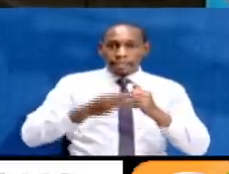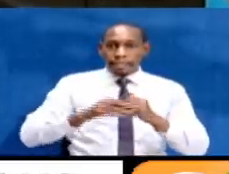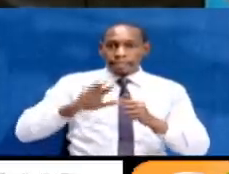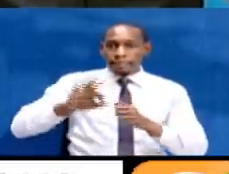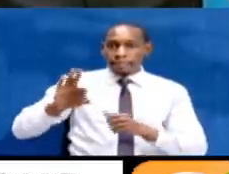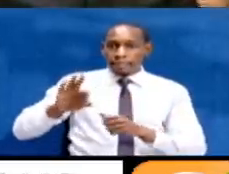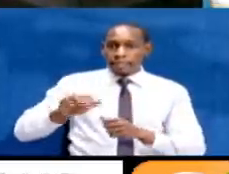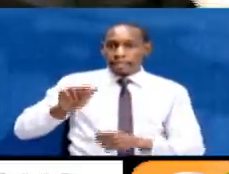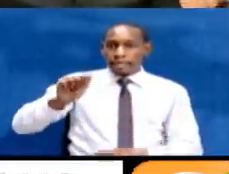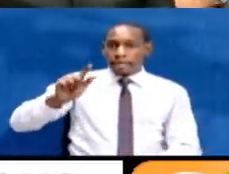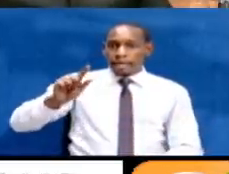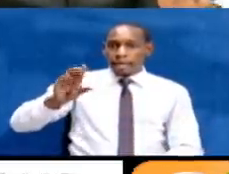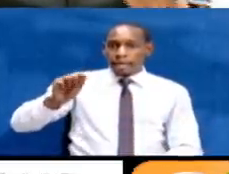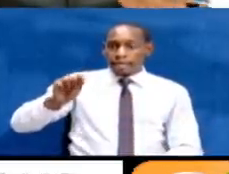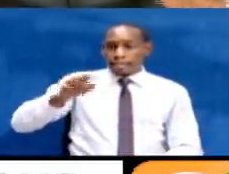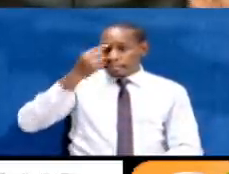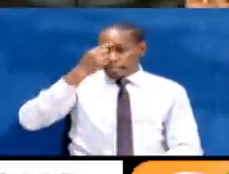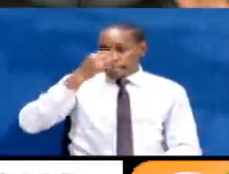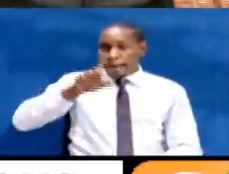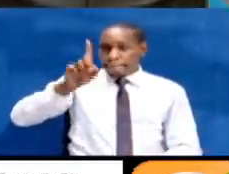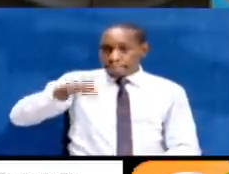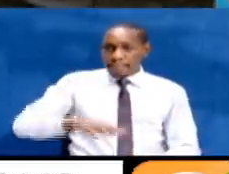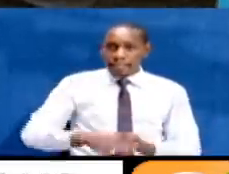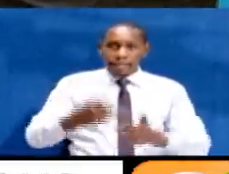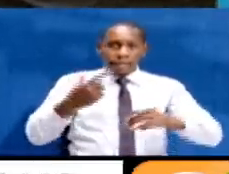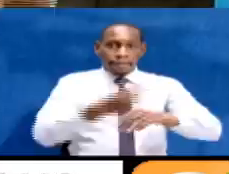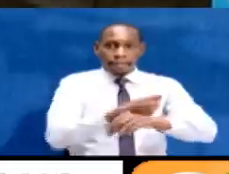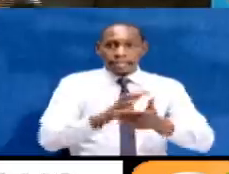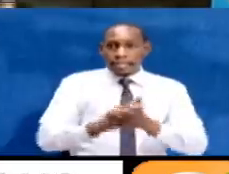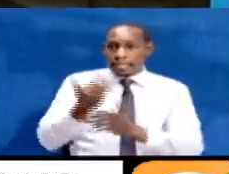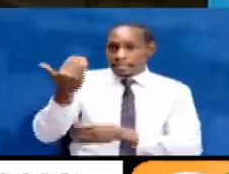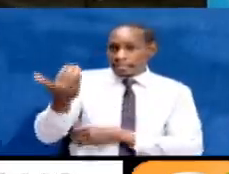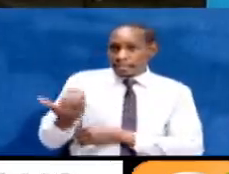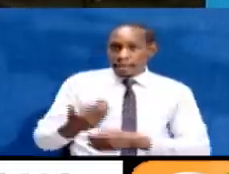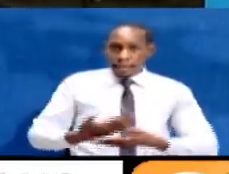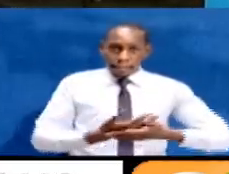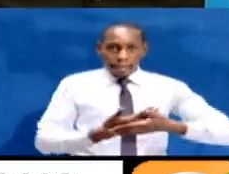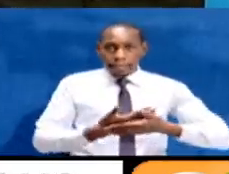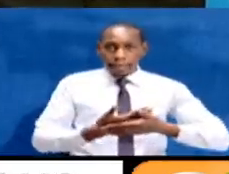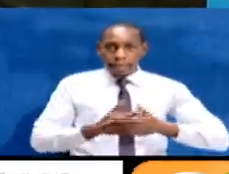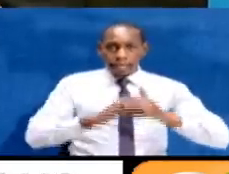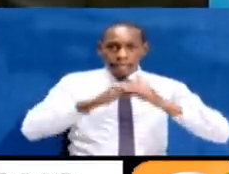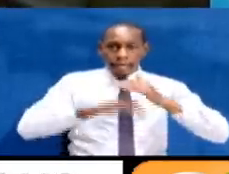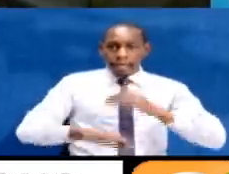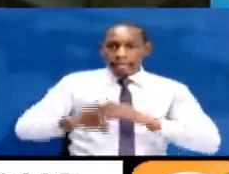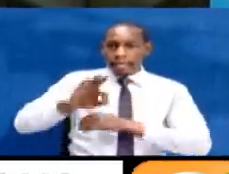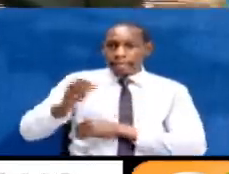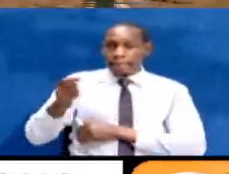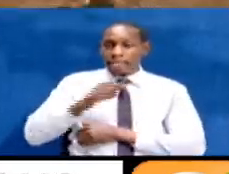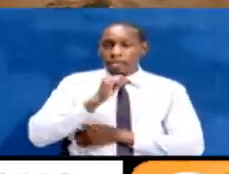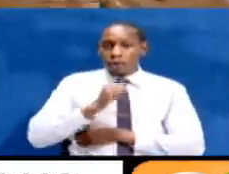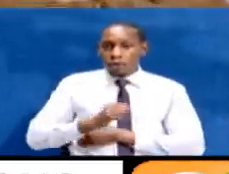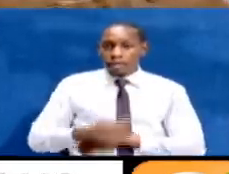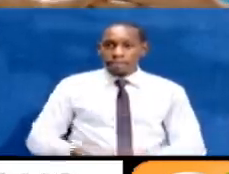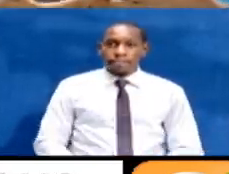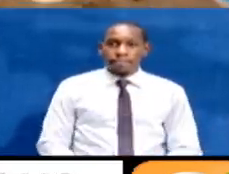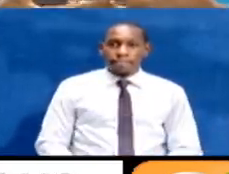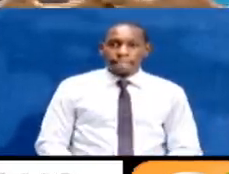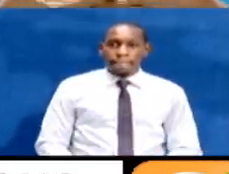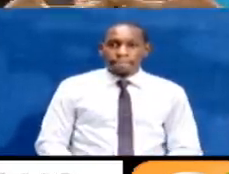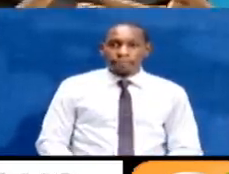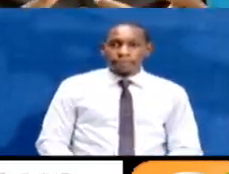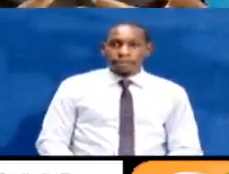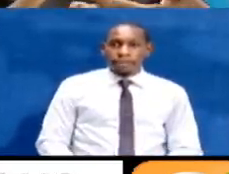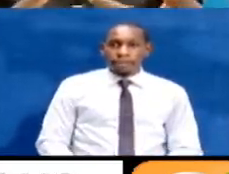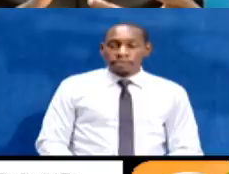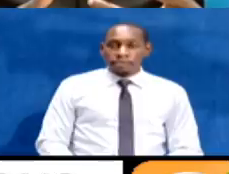Vaccination Act in England made it mandatory that you have to vaccinate the child who is under 3 months. So we should know